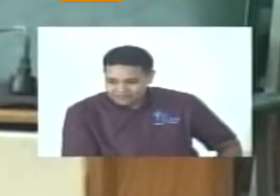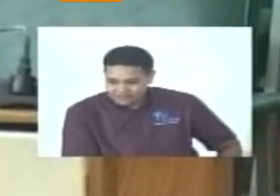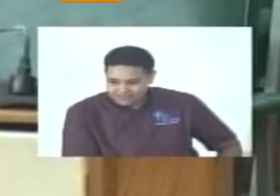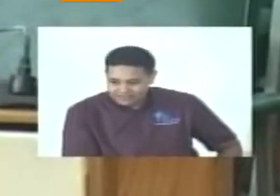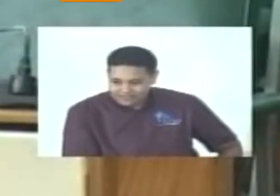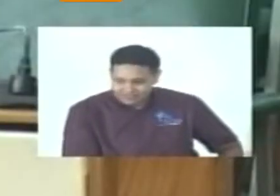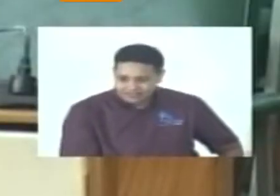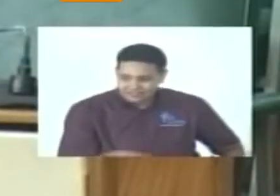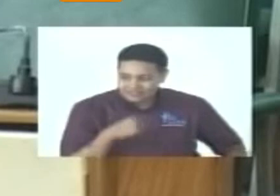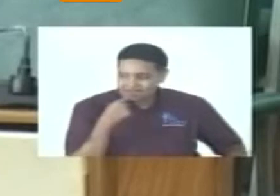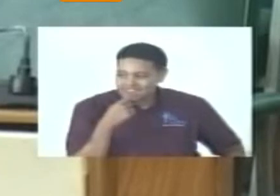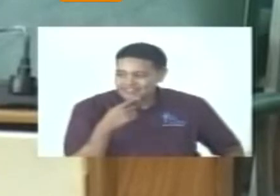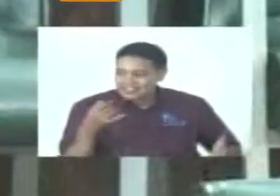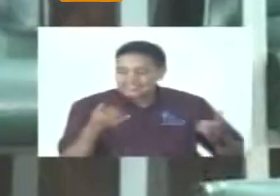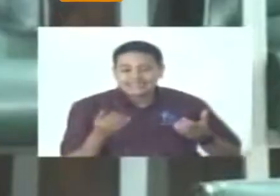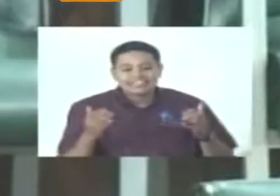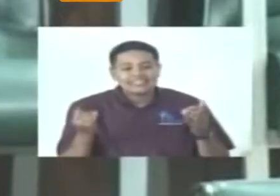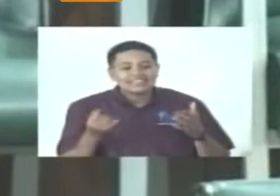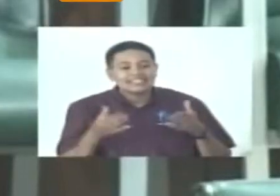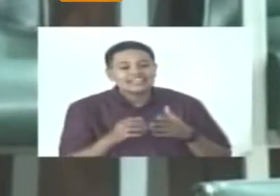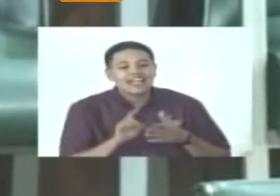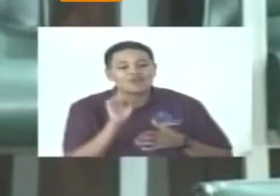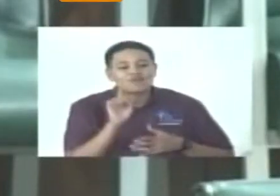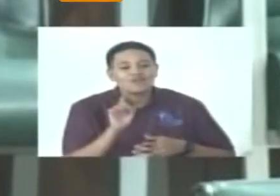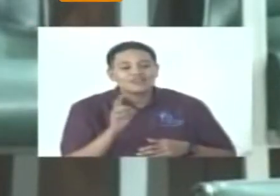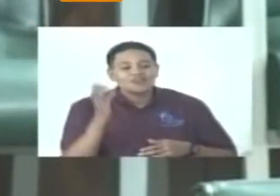gang of one, so he did.